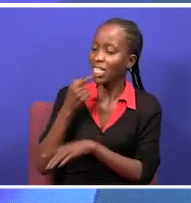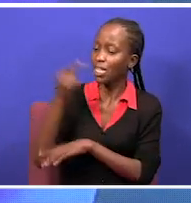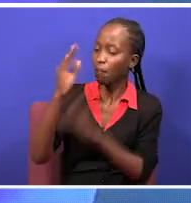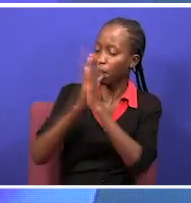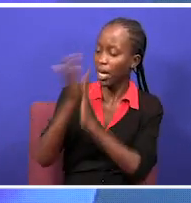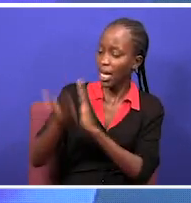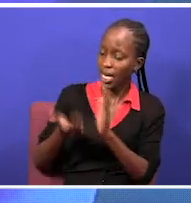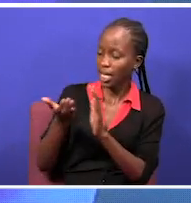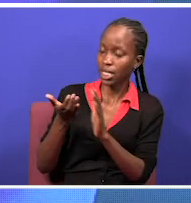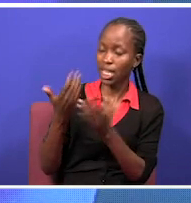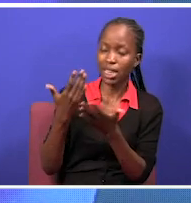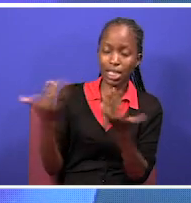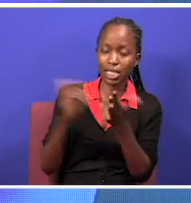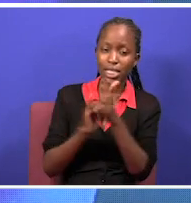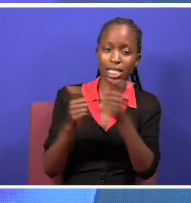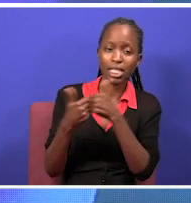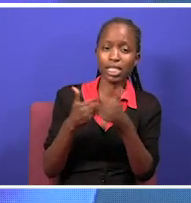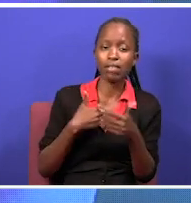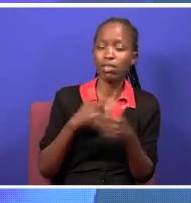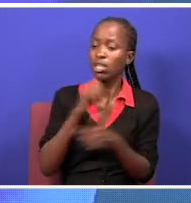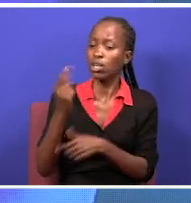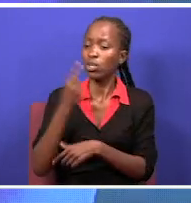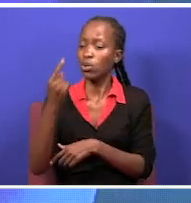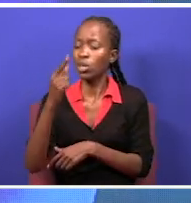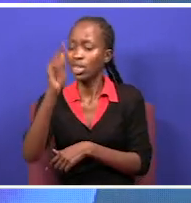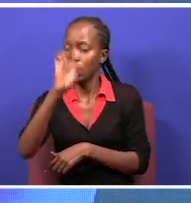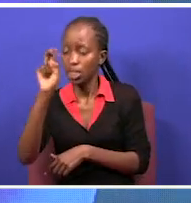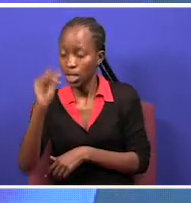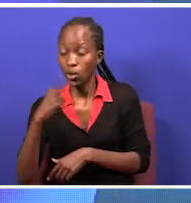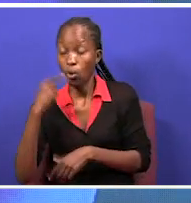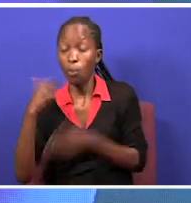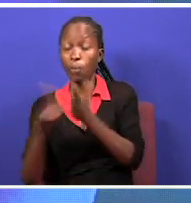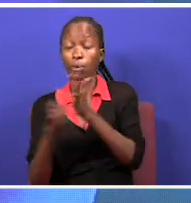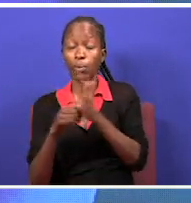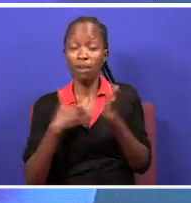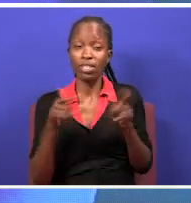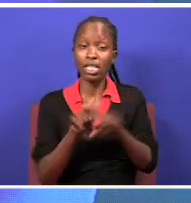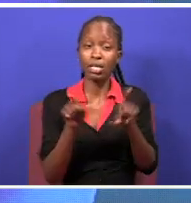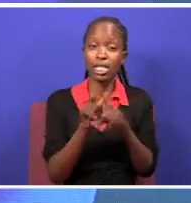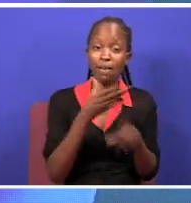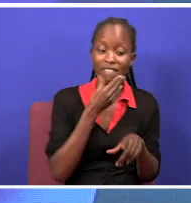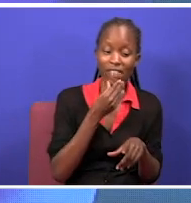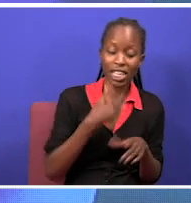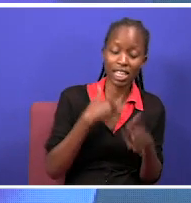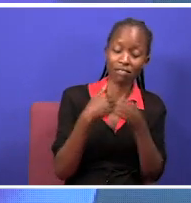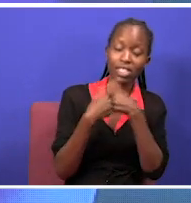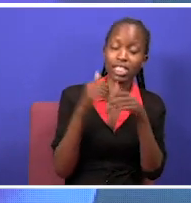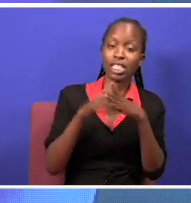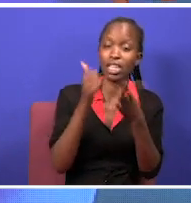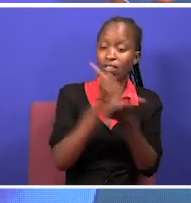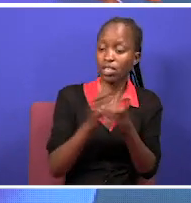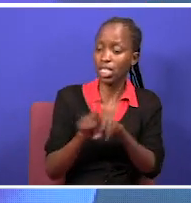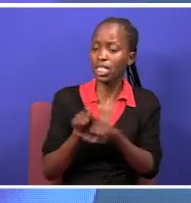that he is grappling with. It's not just a teenager who has issues. Dad has difficulties in the office. Mom has a